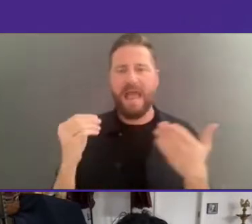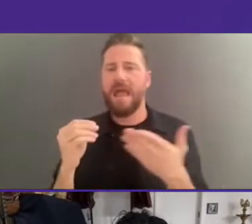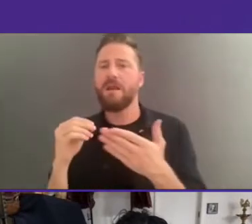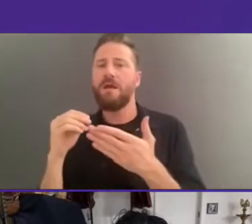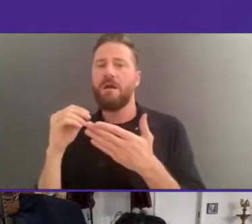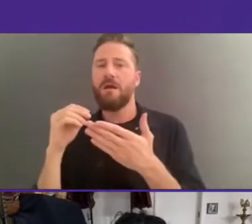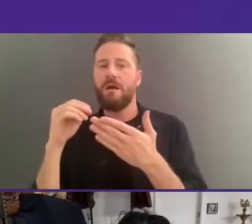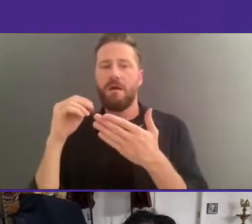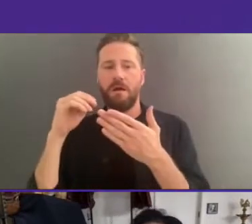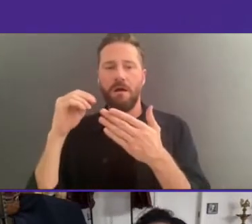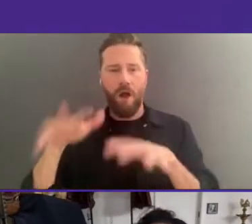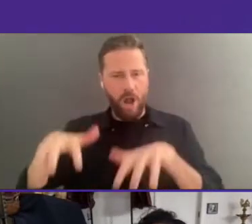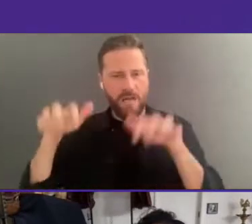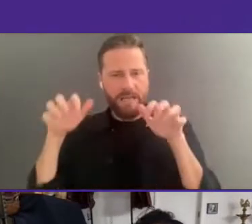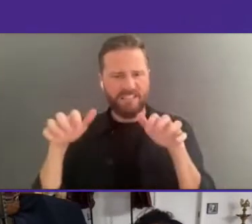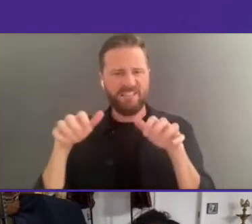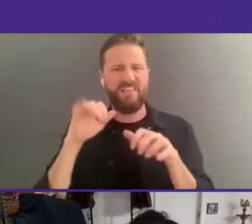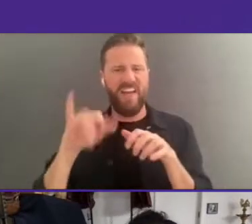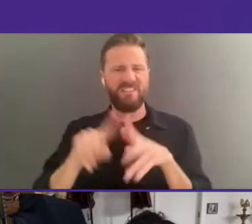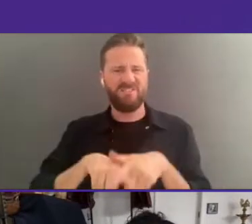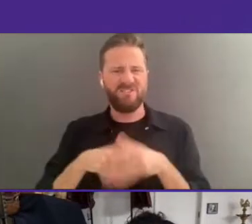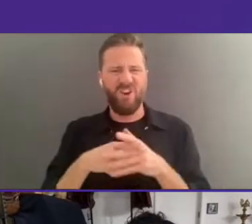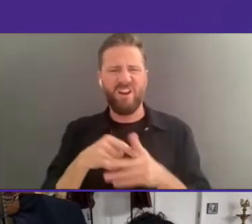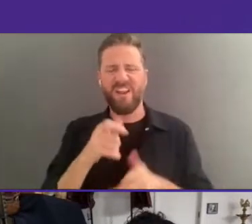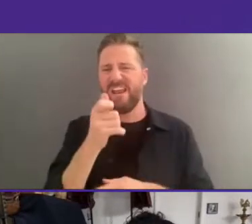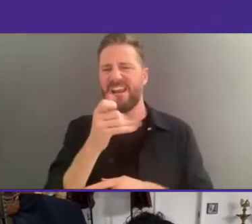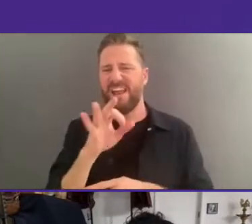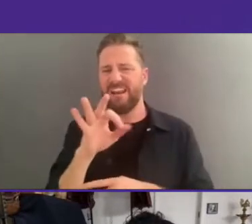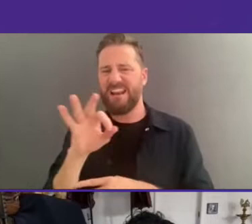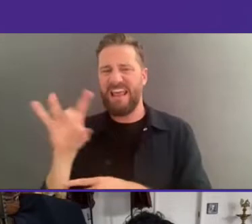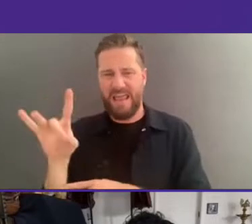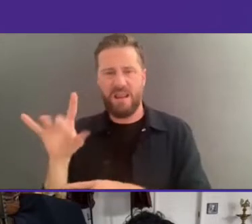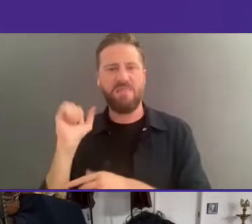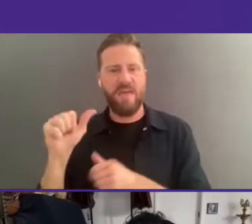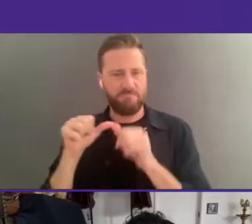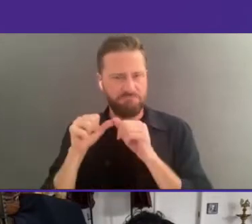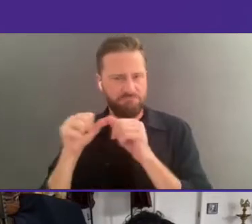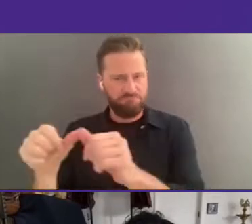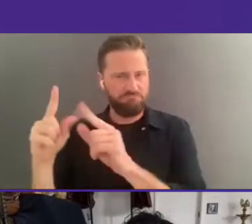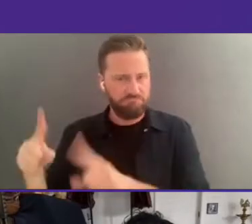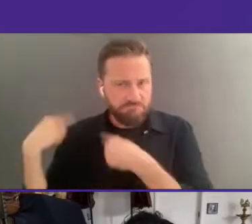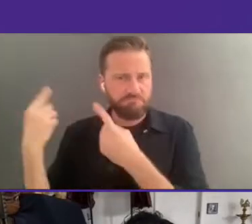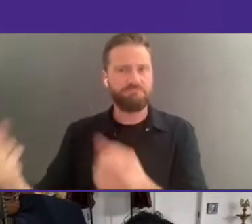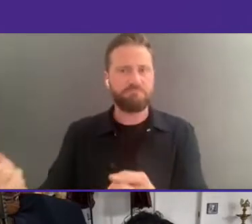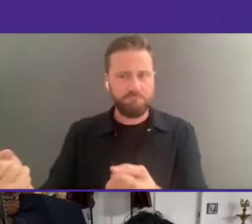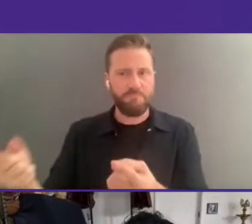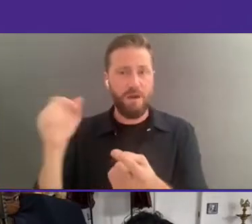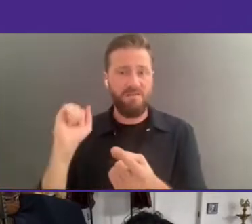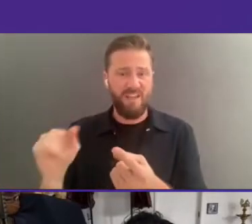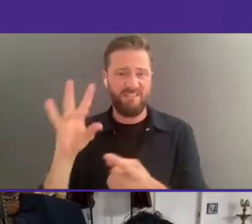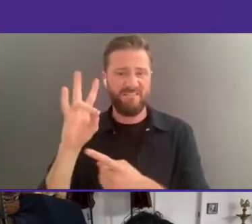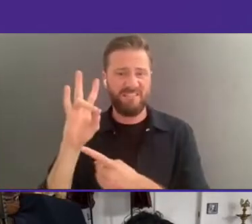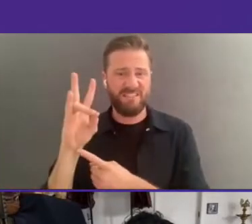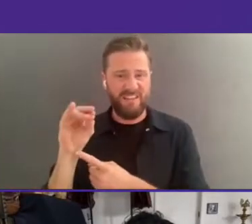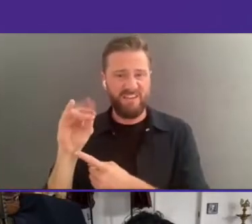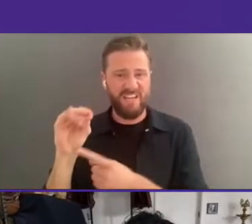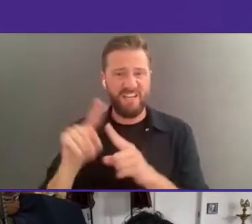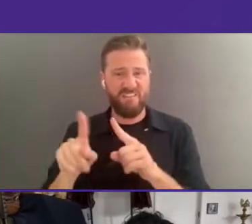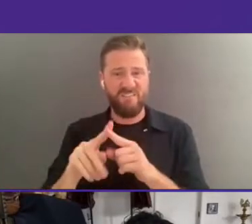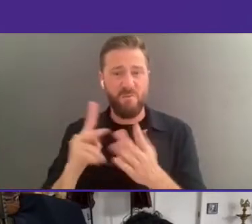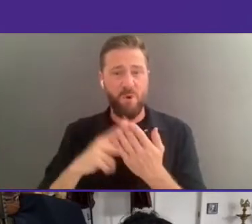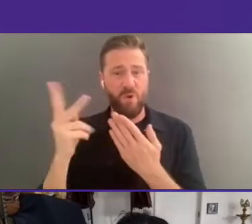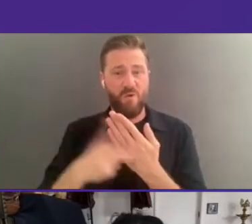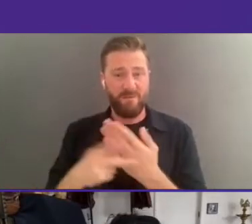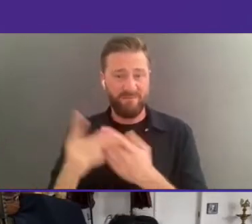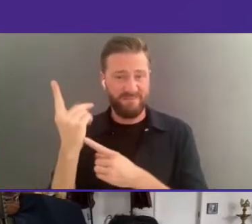1998. It's an ongoing series of programs that reached 70 programs last year.